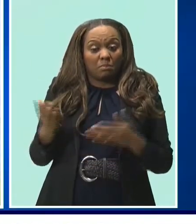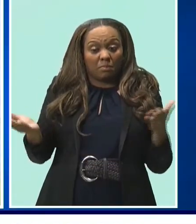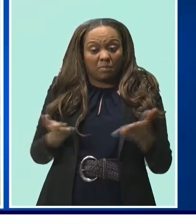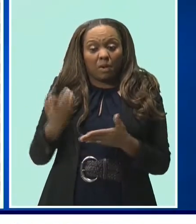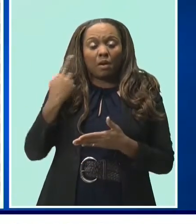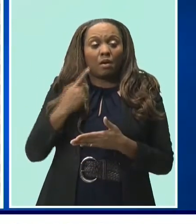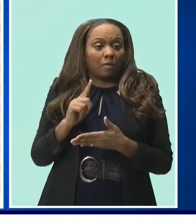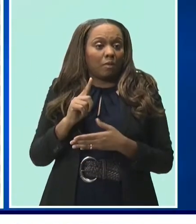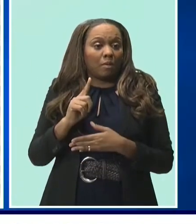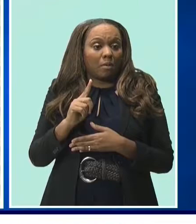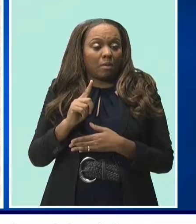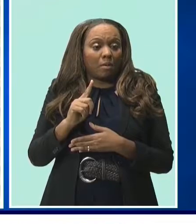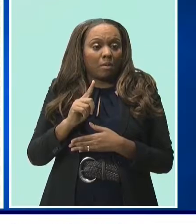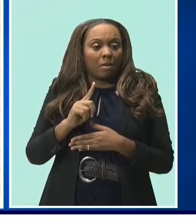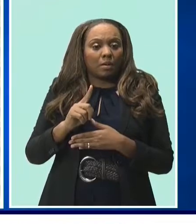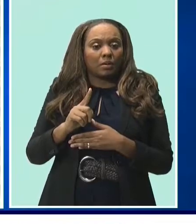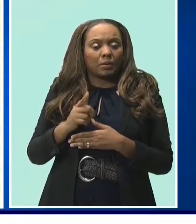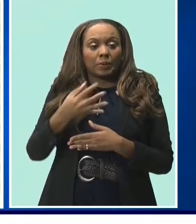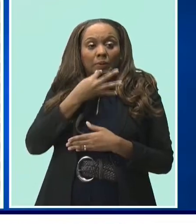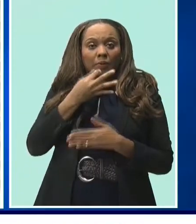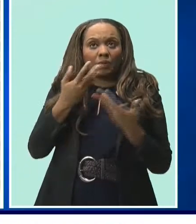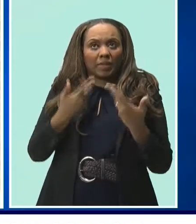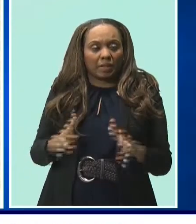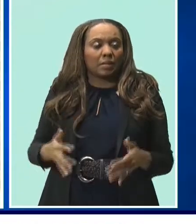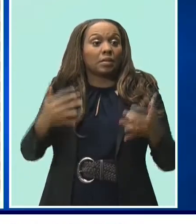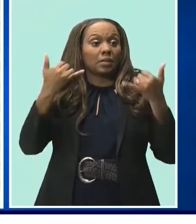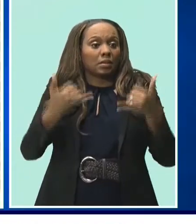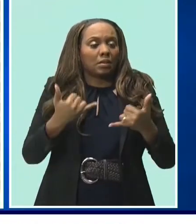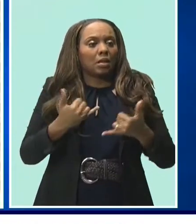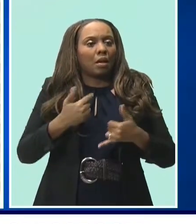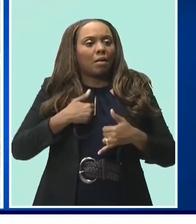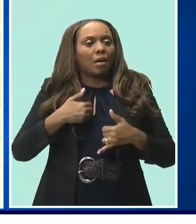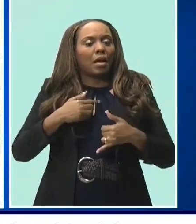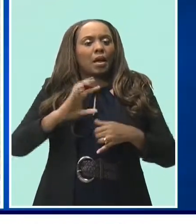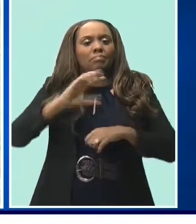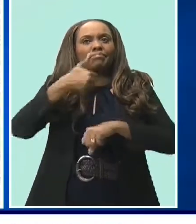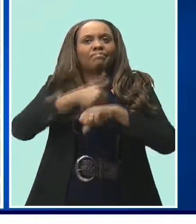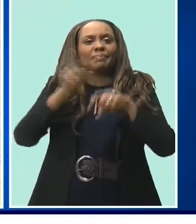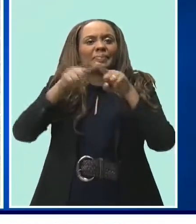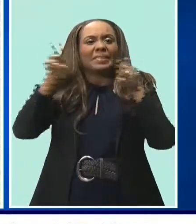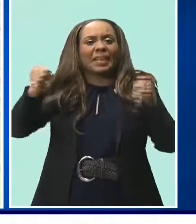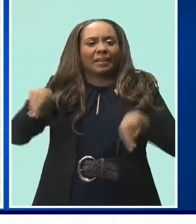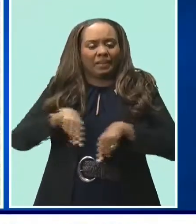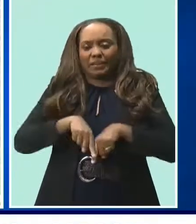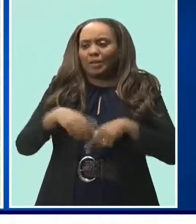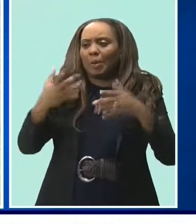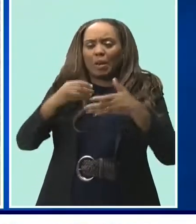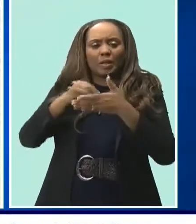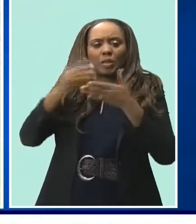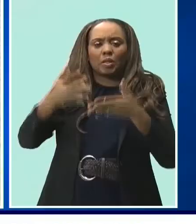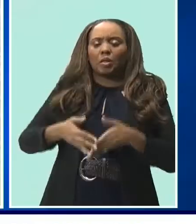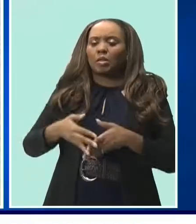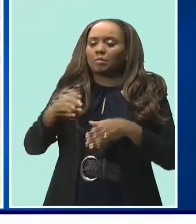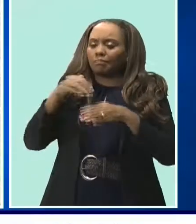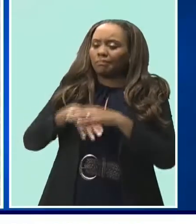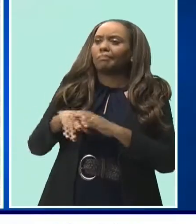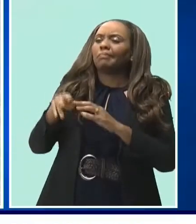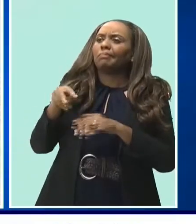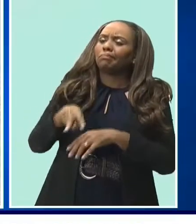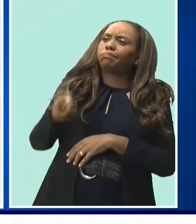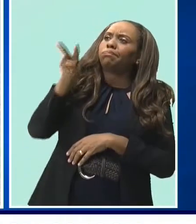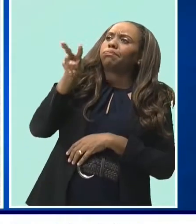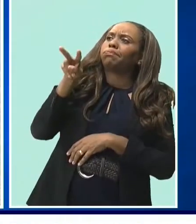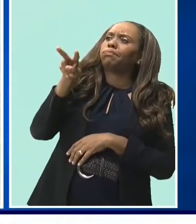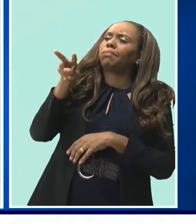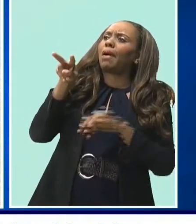in the process of erecting some signage and so on so that students can be sensitized and made